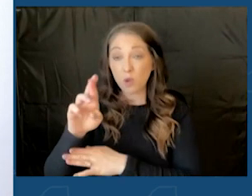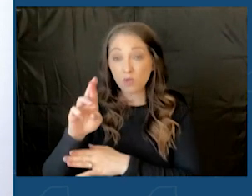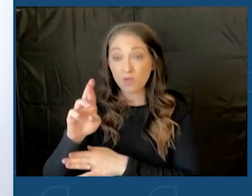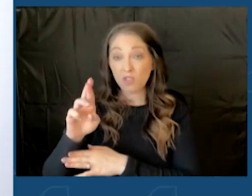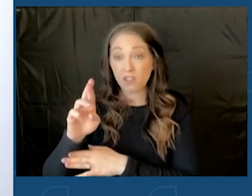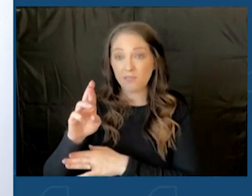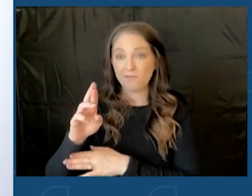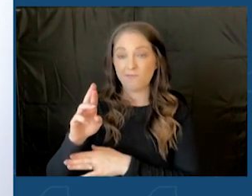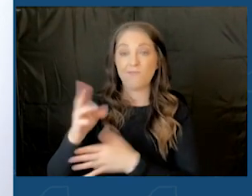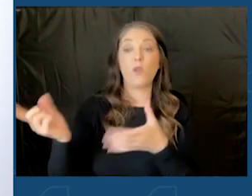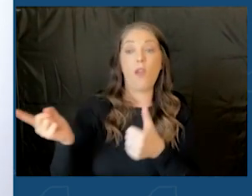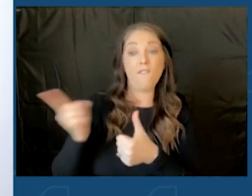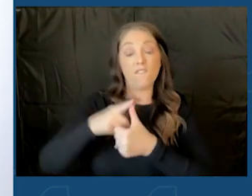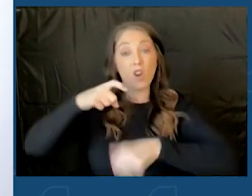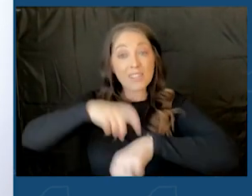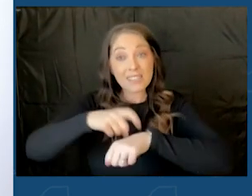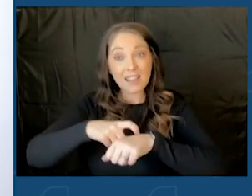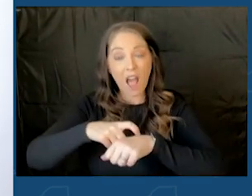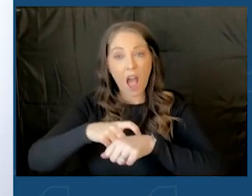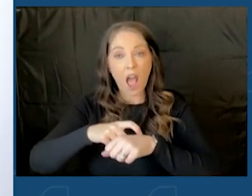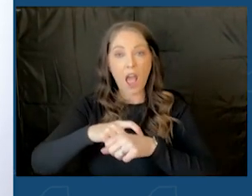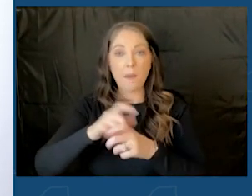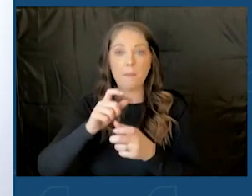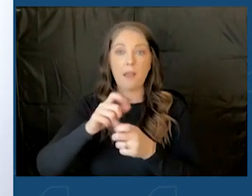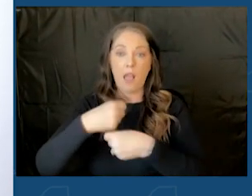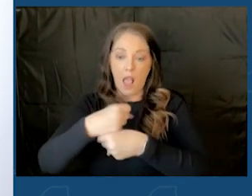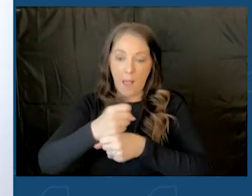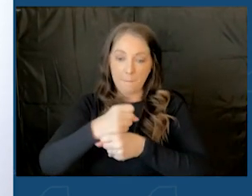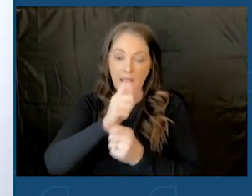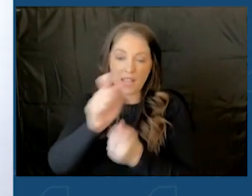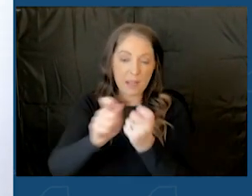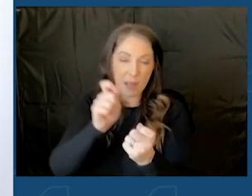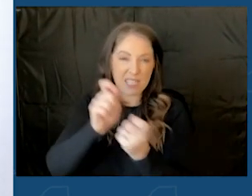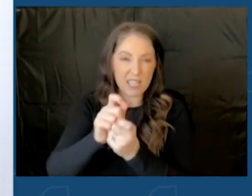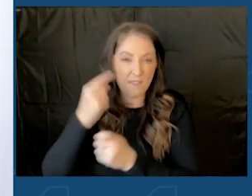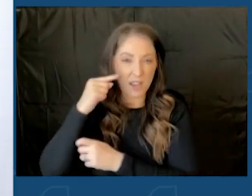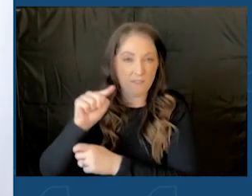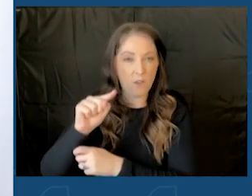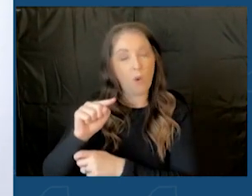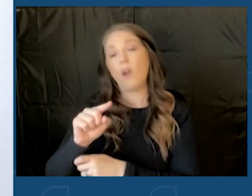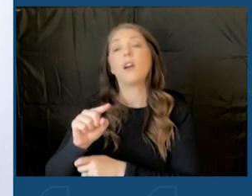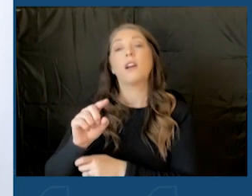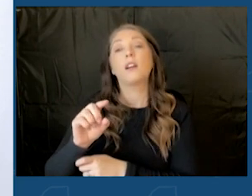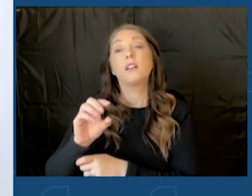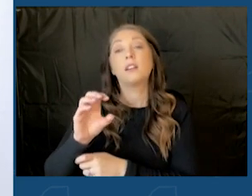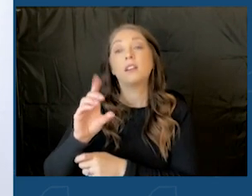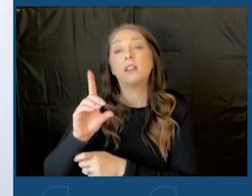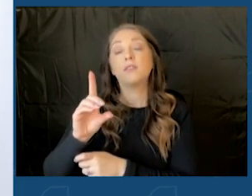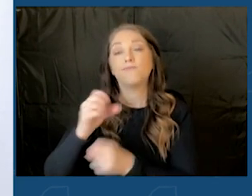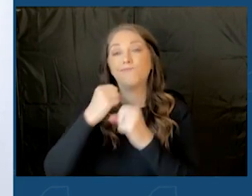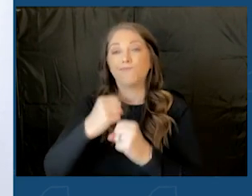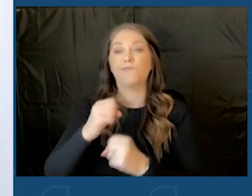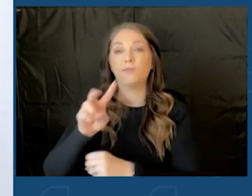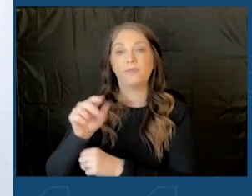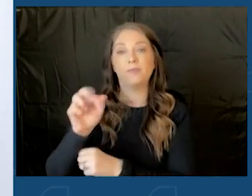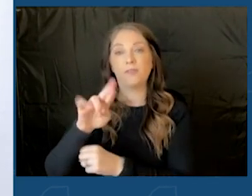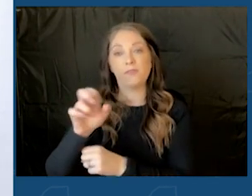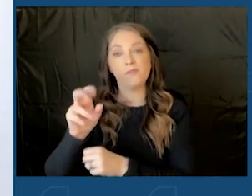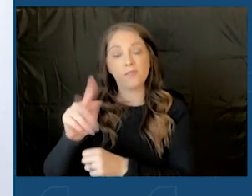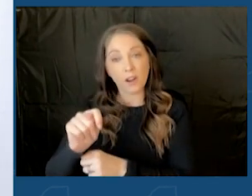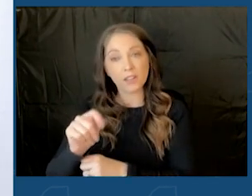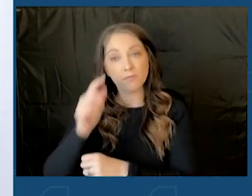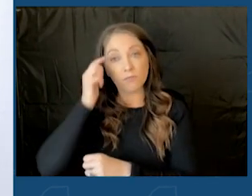noted, we have a booster that is tailored to the dominant variant that's circulating. Until now, we've gotten a lot of value out